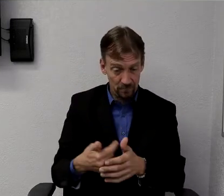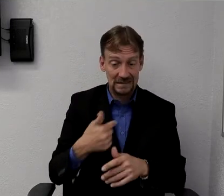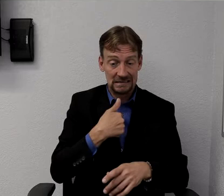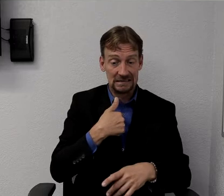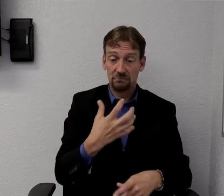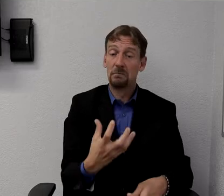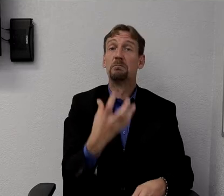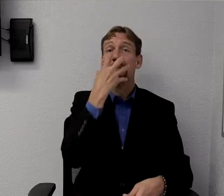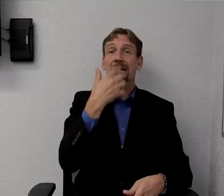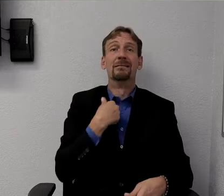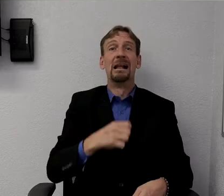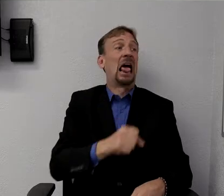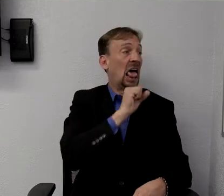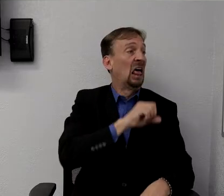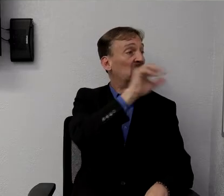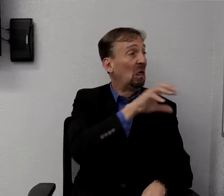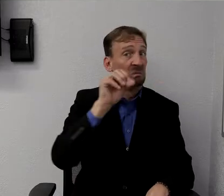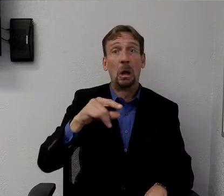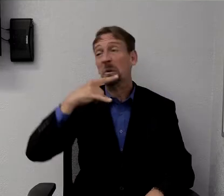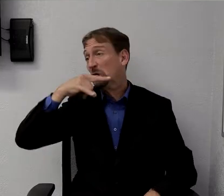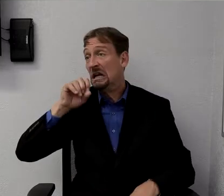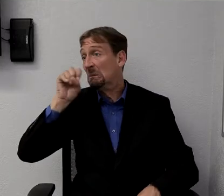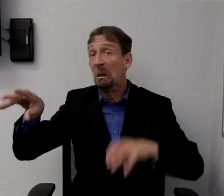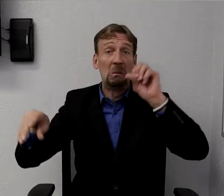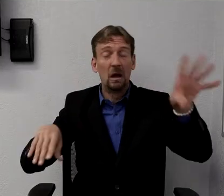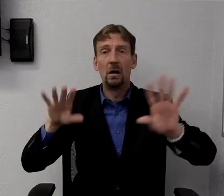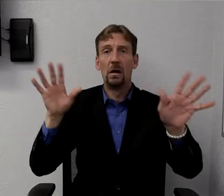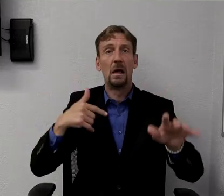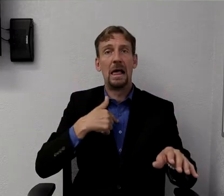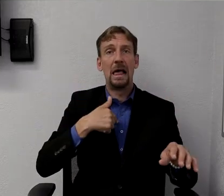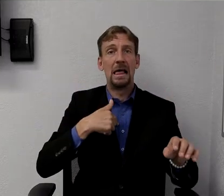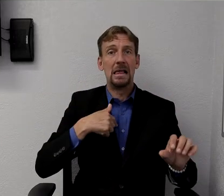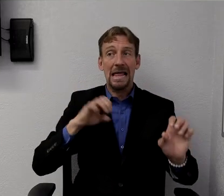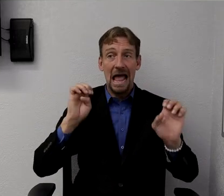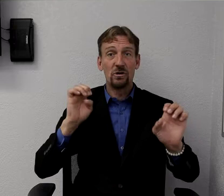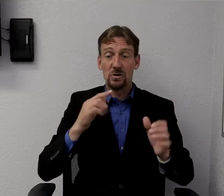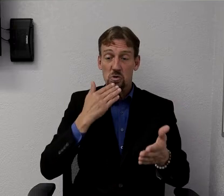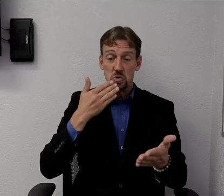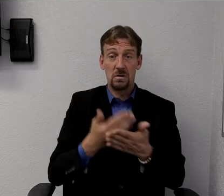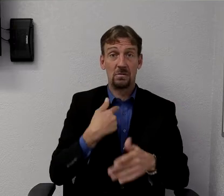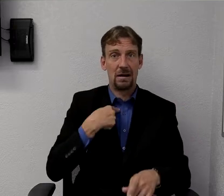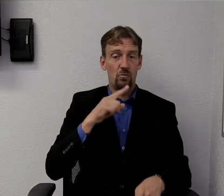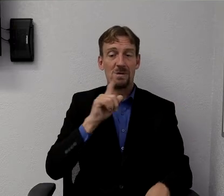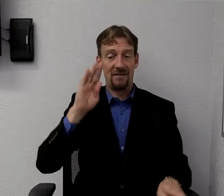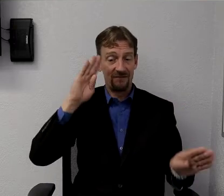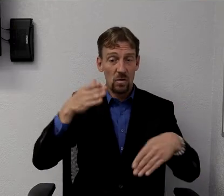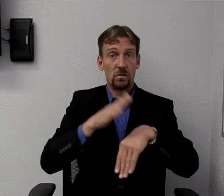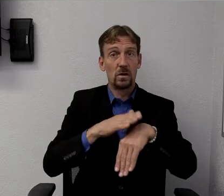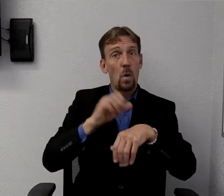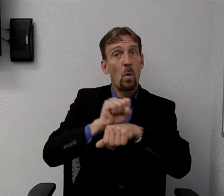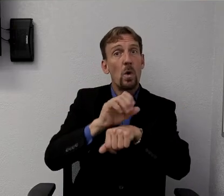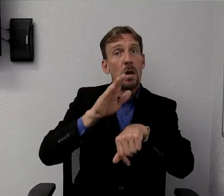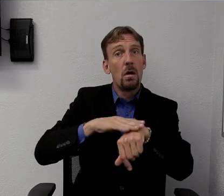sneeze on people, I exercise very stringent social distancing to help protect my fellow